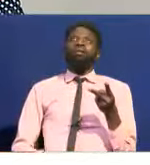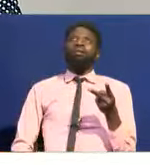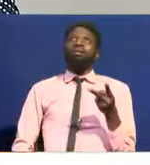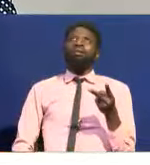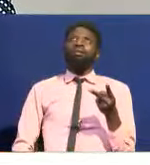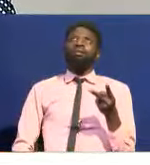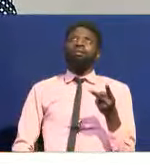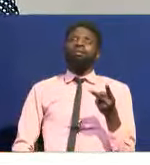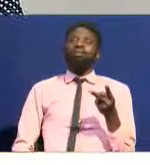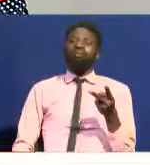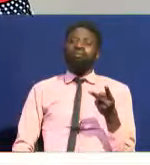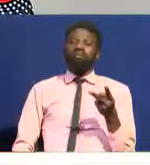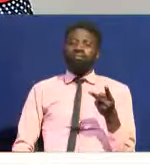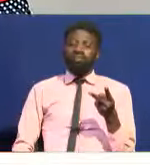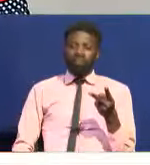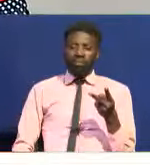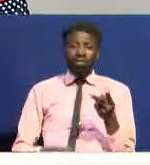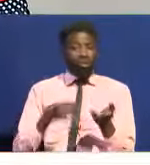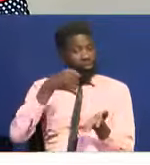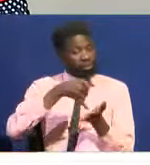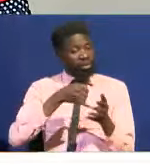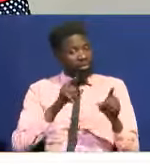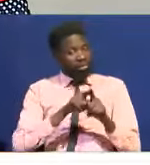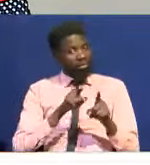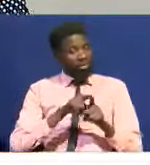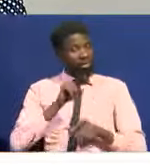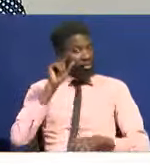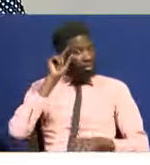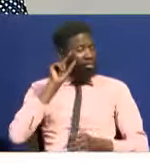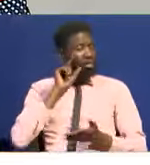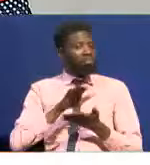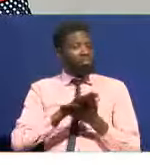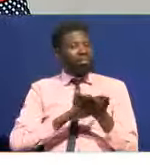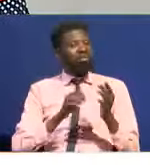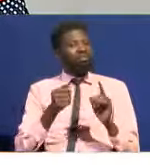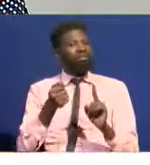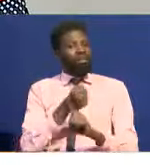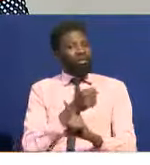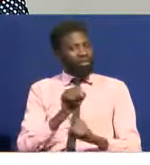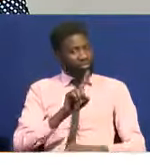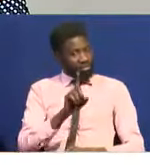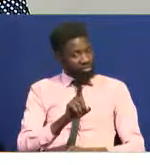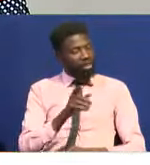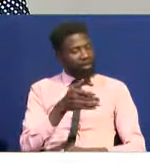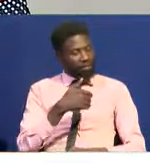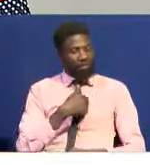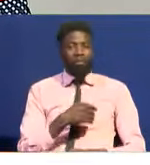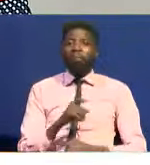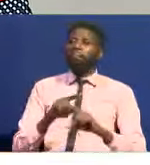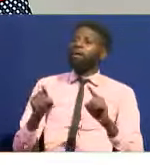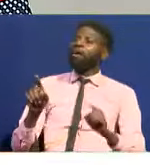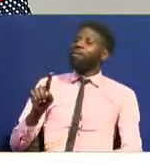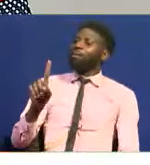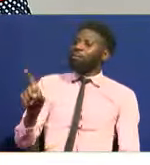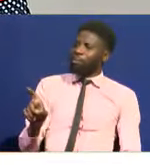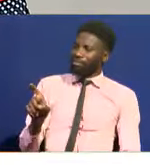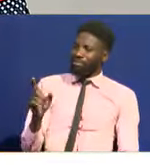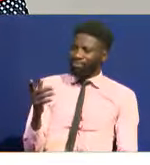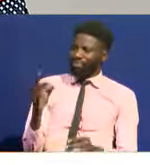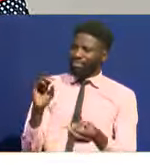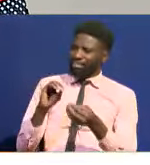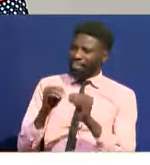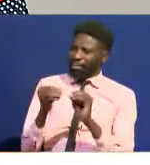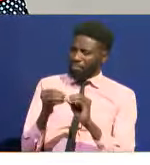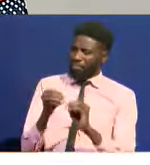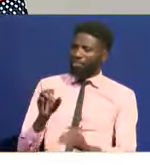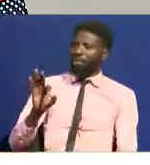mother even fertility, as well as also gender-based violence. The question is then, have the numbers, you know,